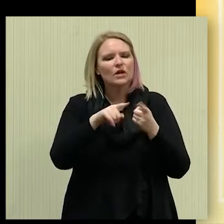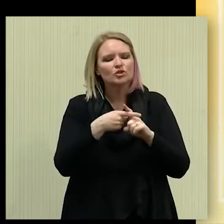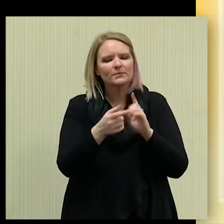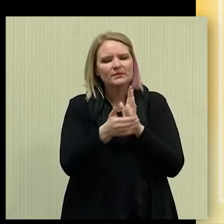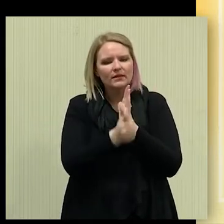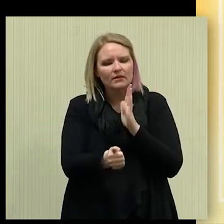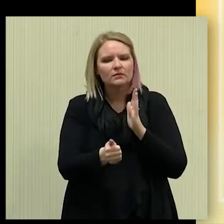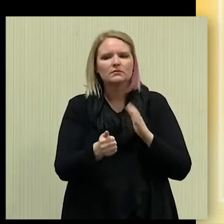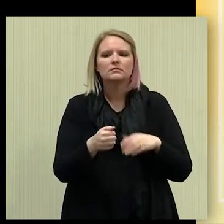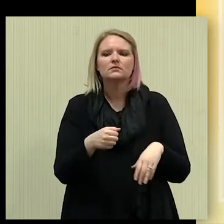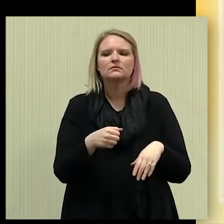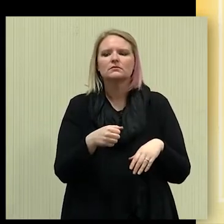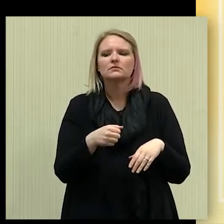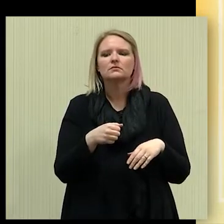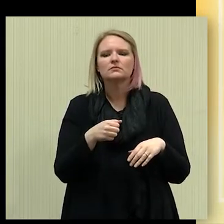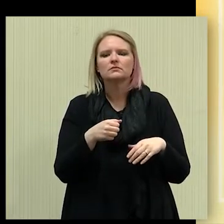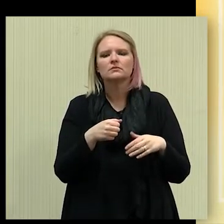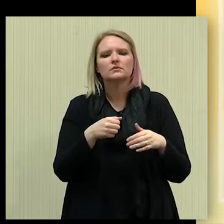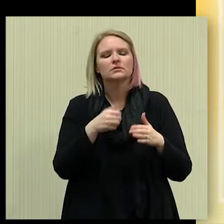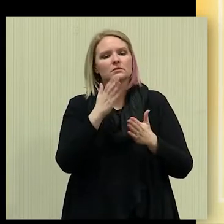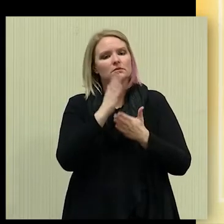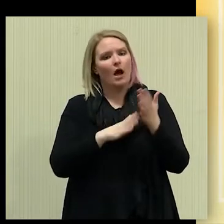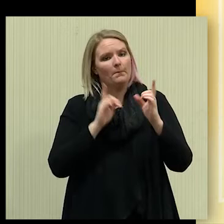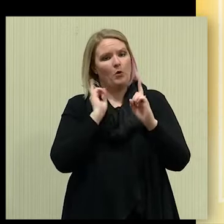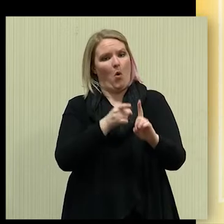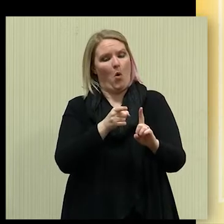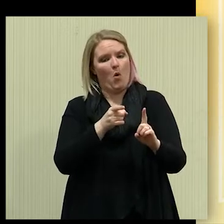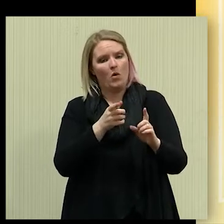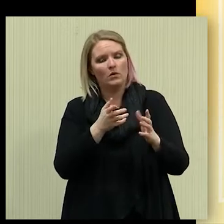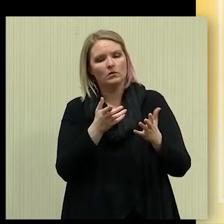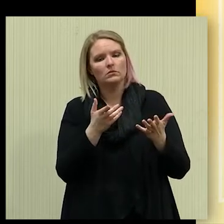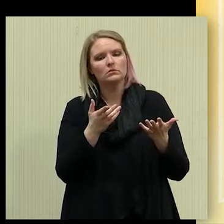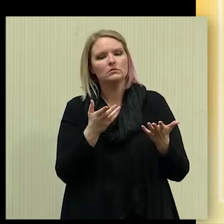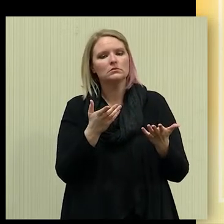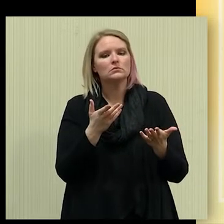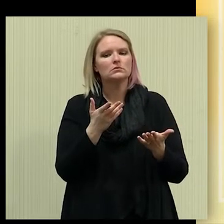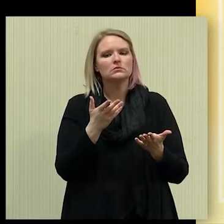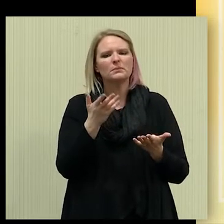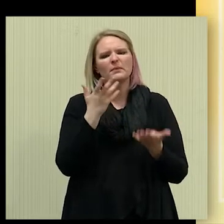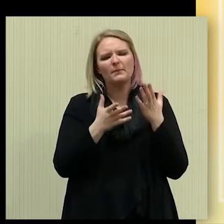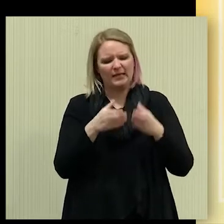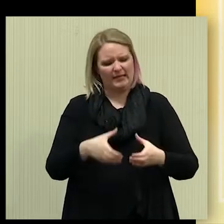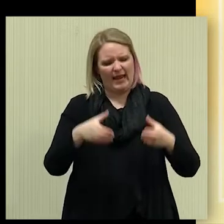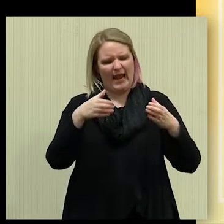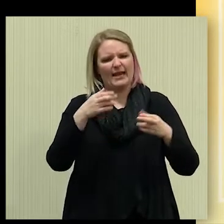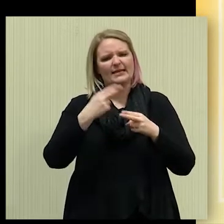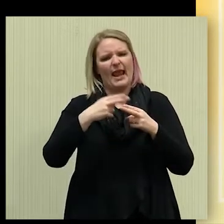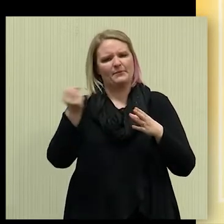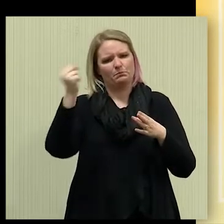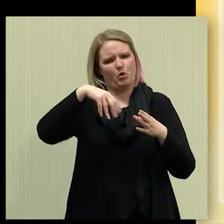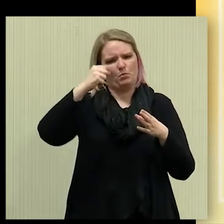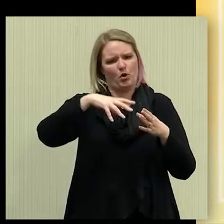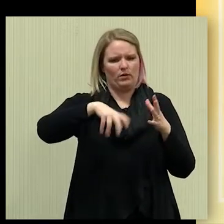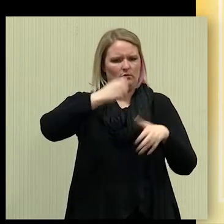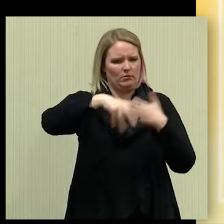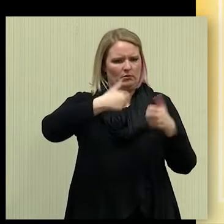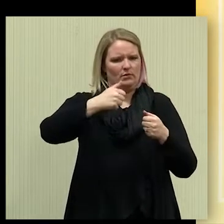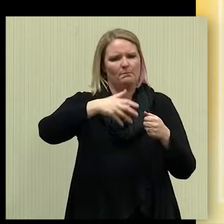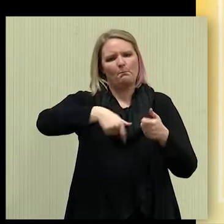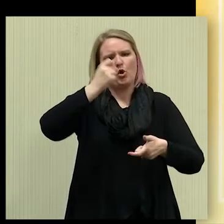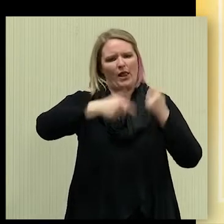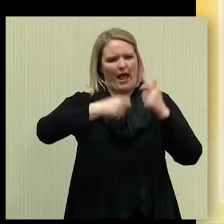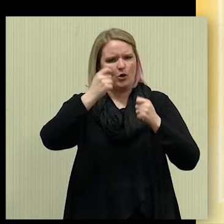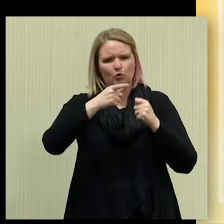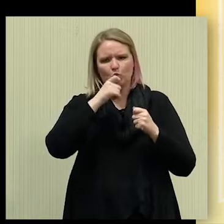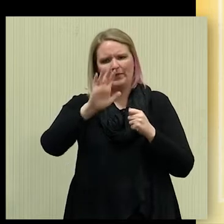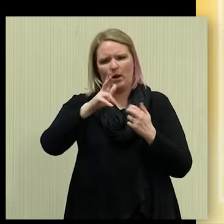skills. Some of it can be purposeful, and I mean, in early childhood, we might put kids' names in a can and have kids pull out who they're going to do buddies with. But at a